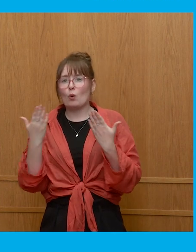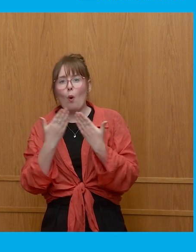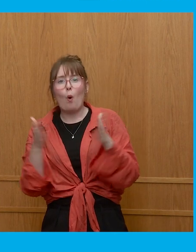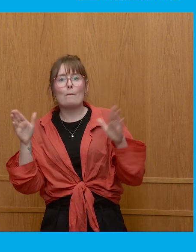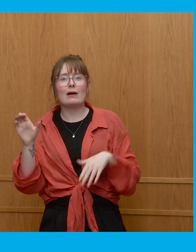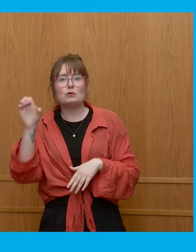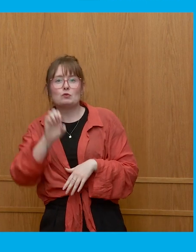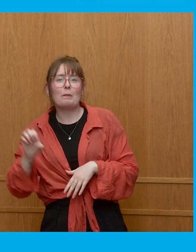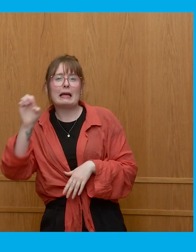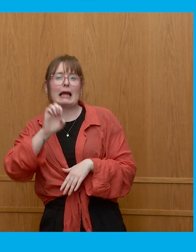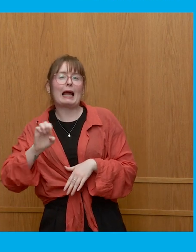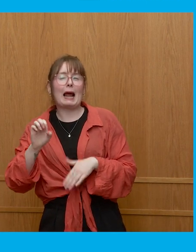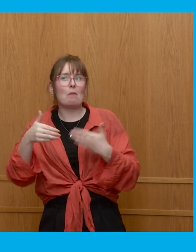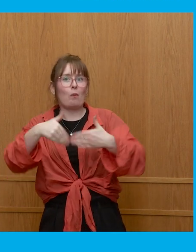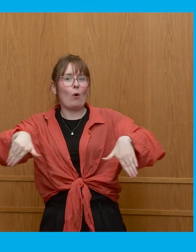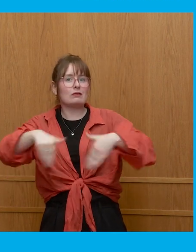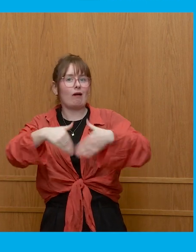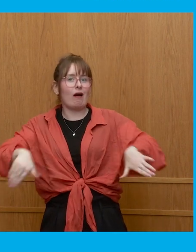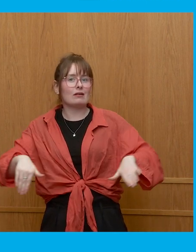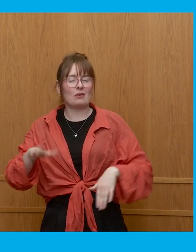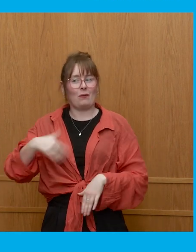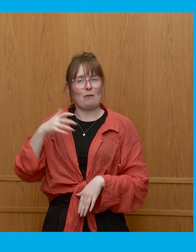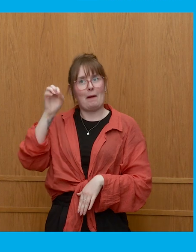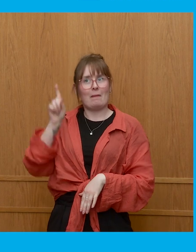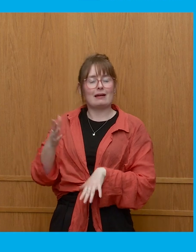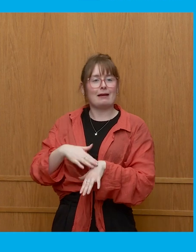European borders. I used to be in that